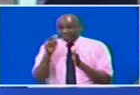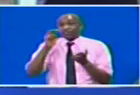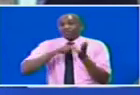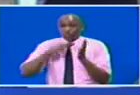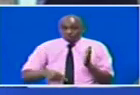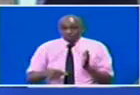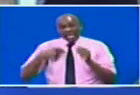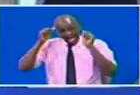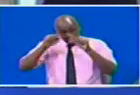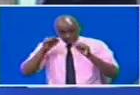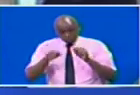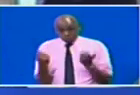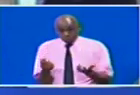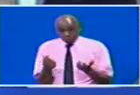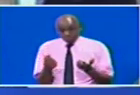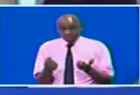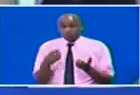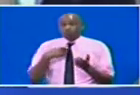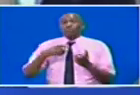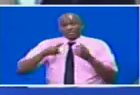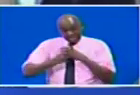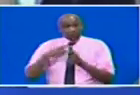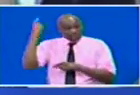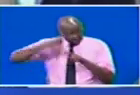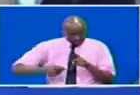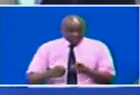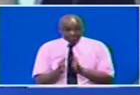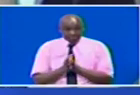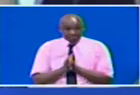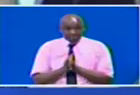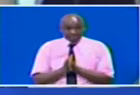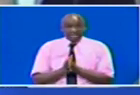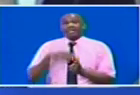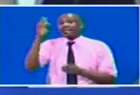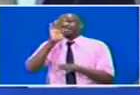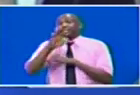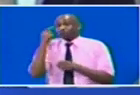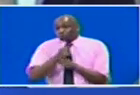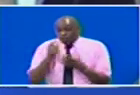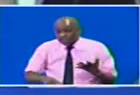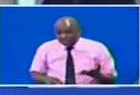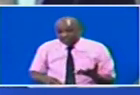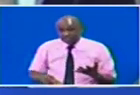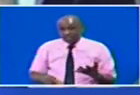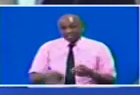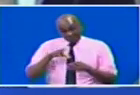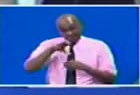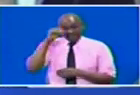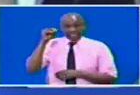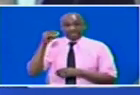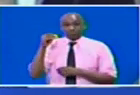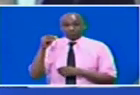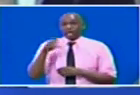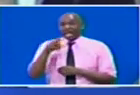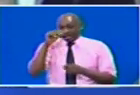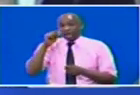we are able to set the pace for the next stage. What are we going to do in the next stage is find a site,